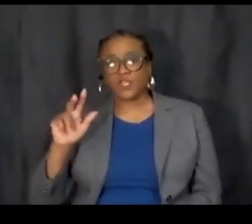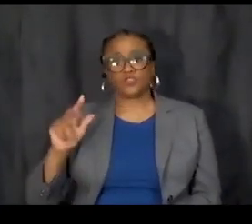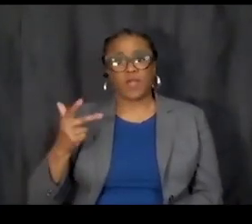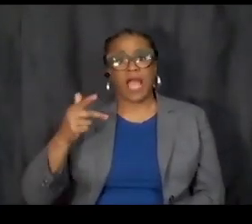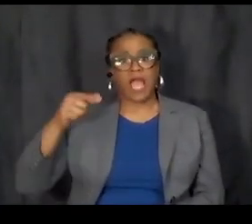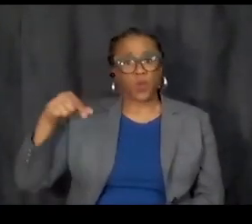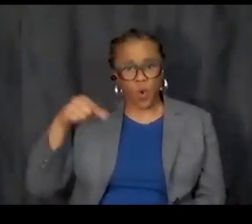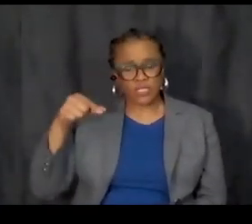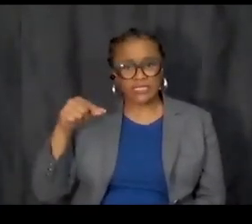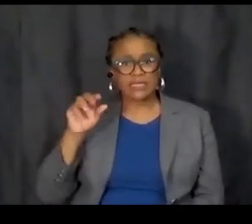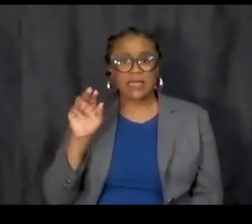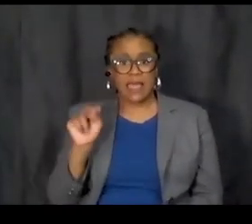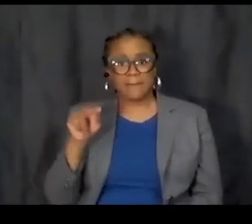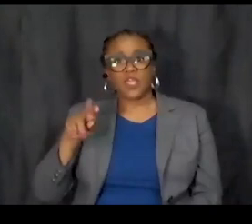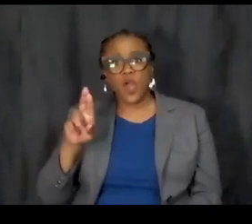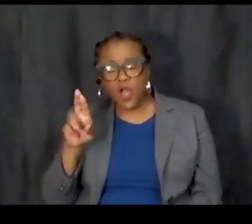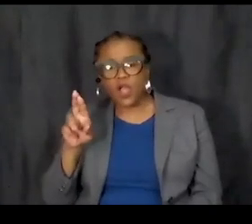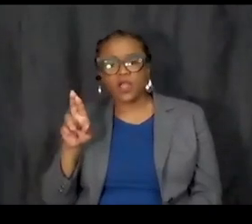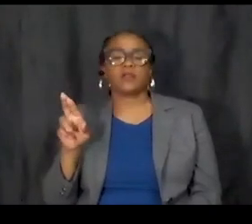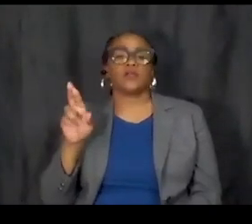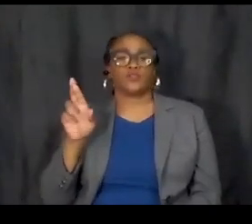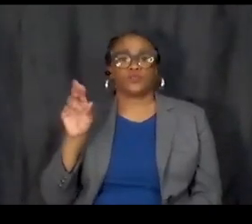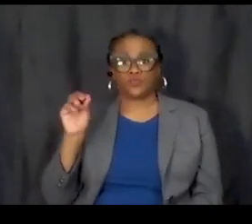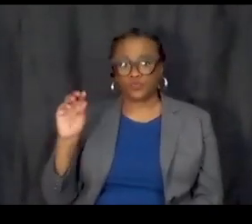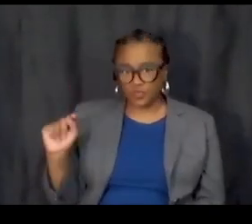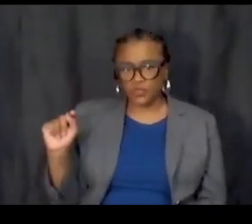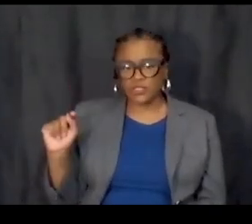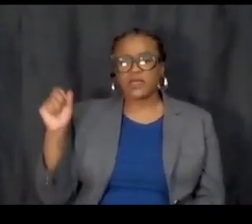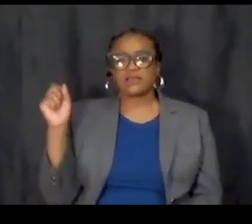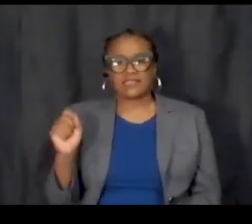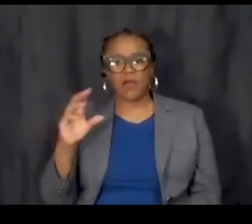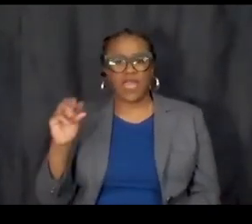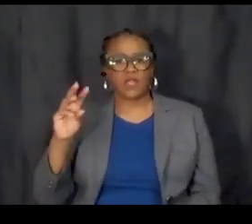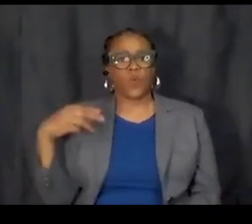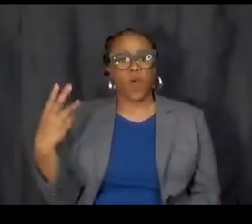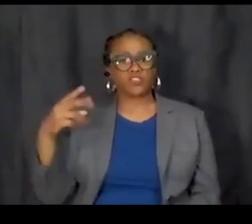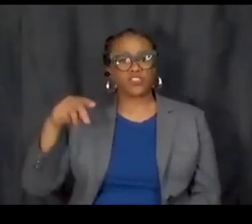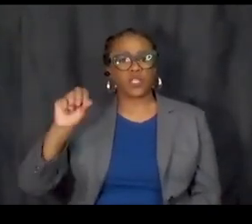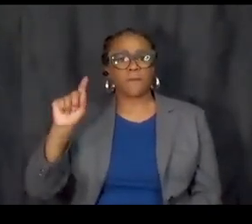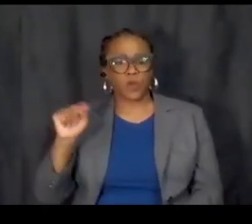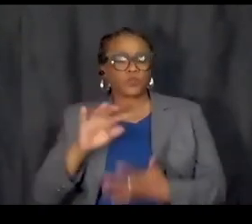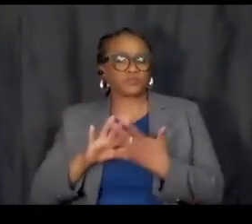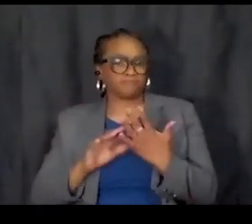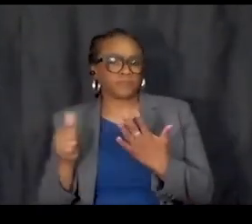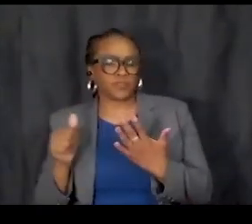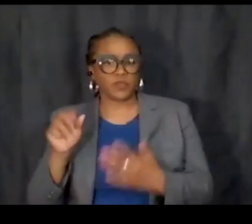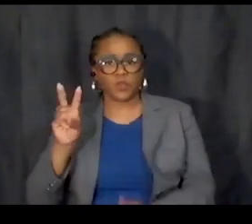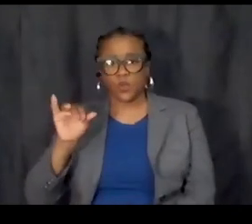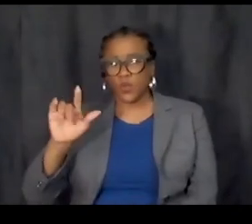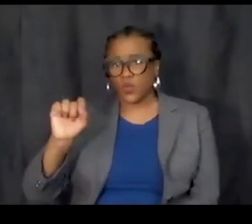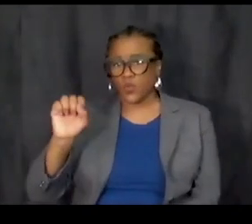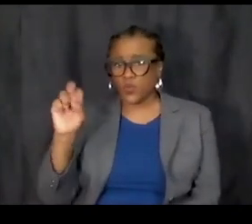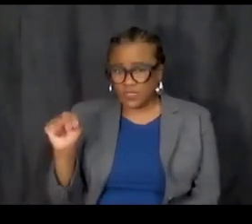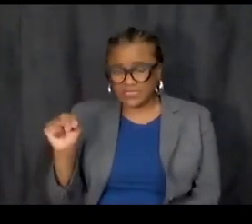NPR, Oxford American, The Root, South, and The Washington Post. Wilson, who spent nearly two decades